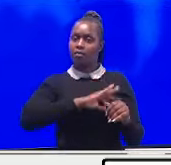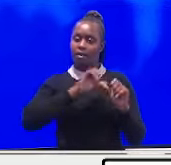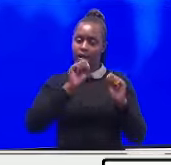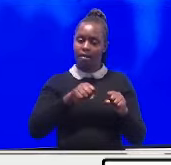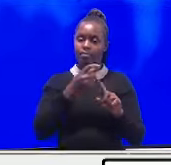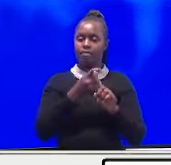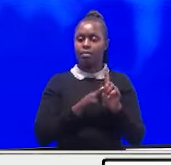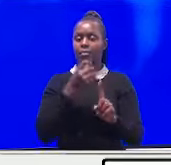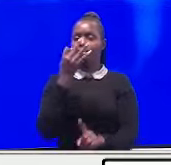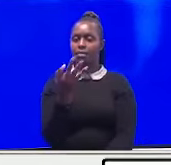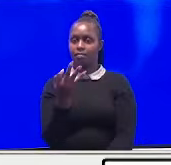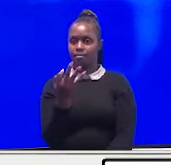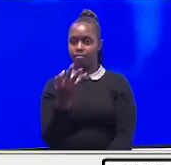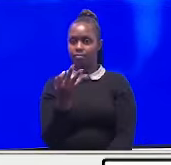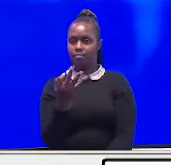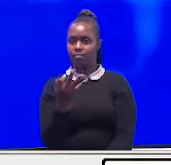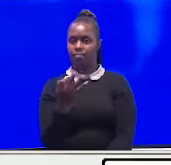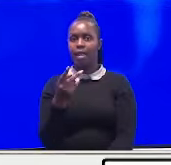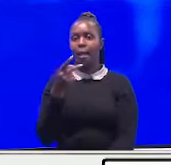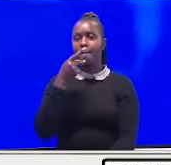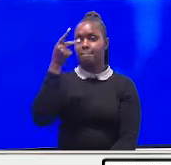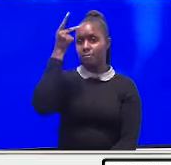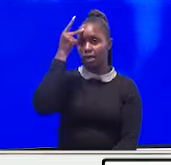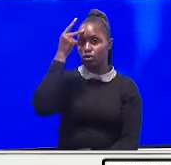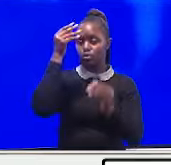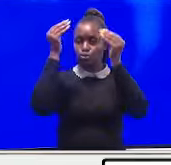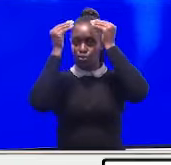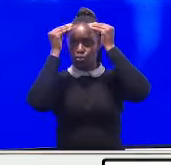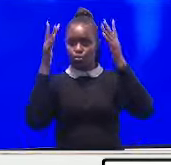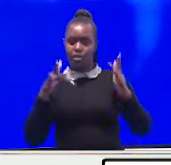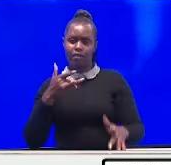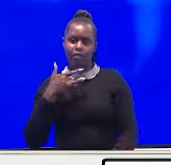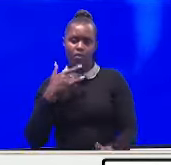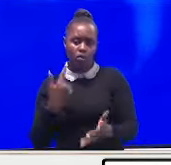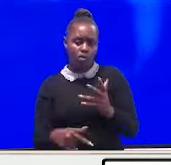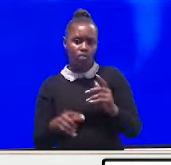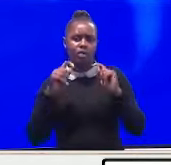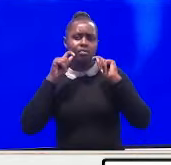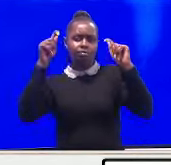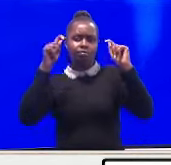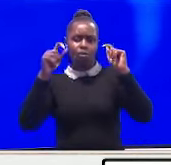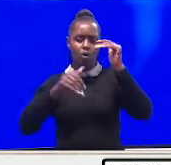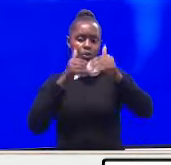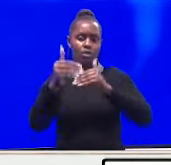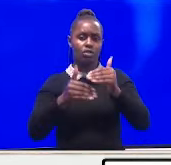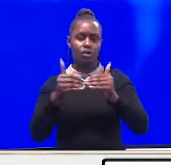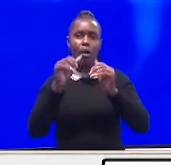wa mwisho wa tatu. Now parents and students fear that if the strike continues, there will